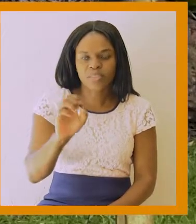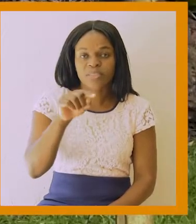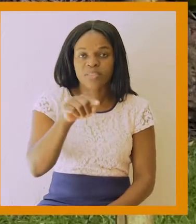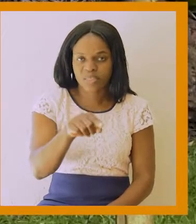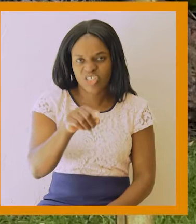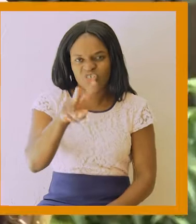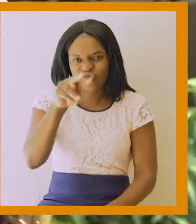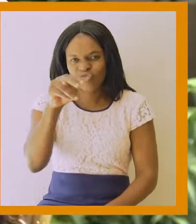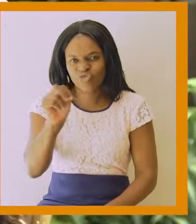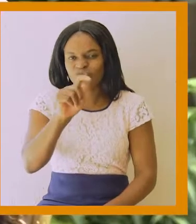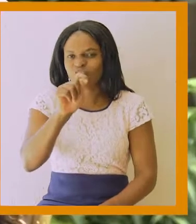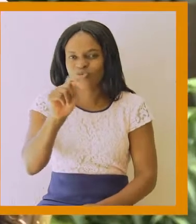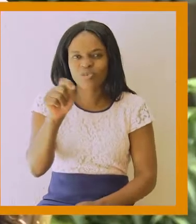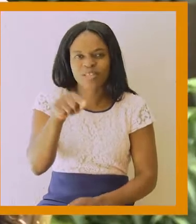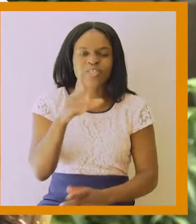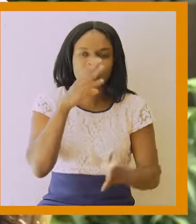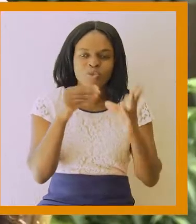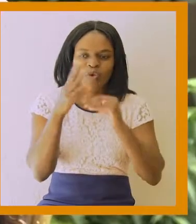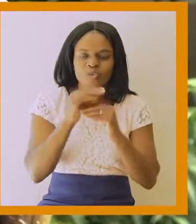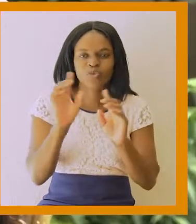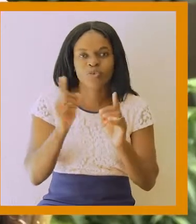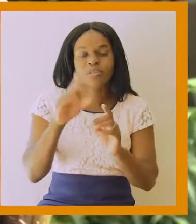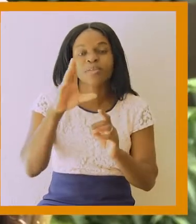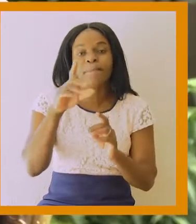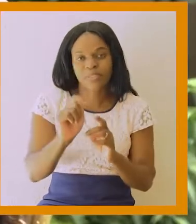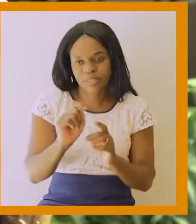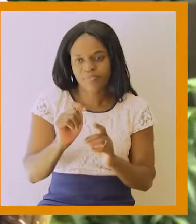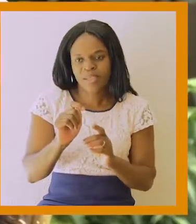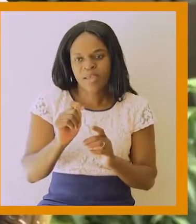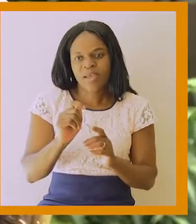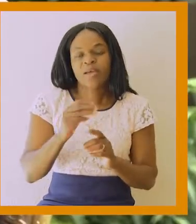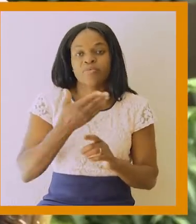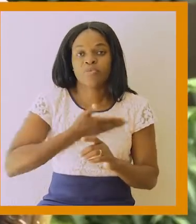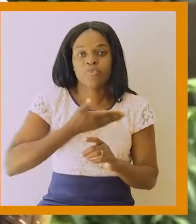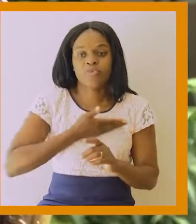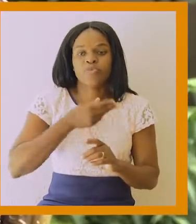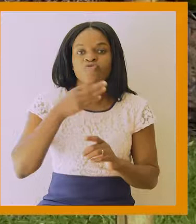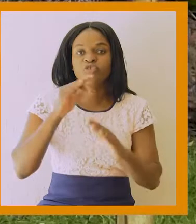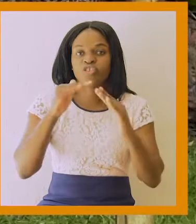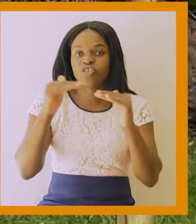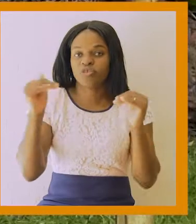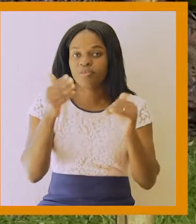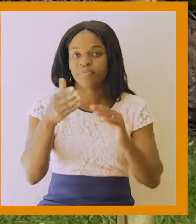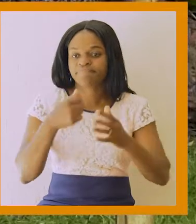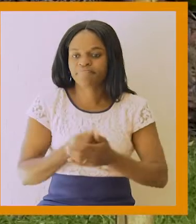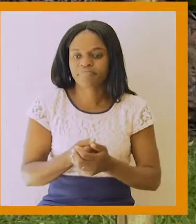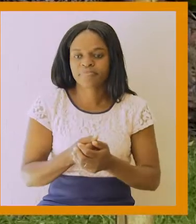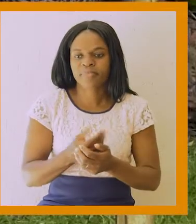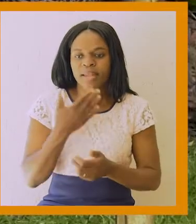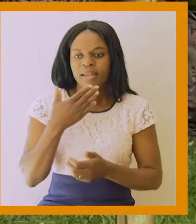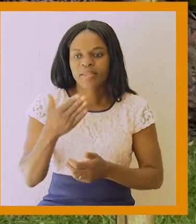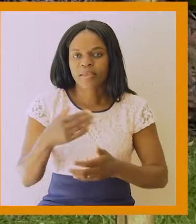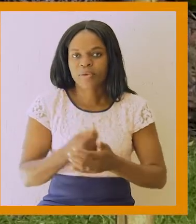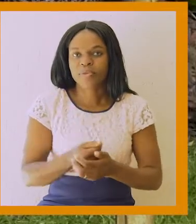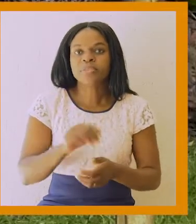She is a gender and advocacy officer with the Adult Rape Clinic. Pepisiwe, welcome to the talk. Thank you, Tari. Yes, what